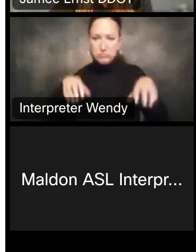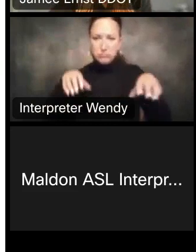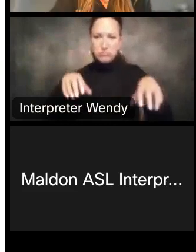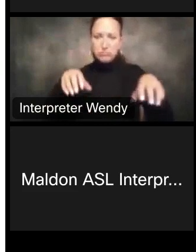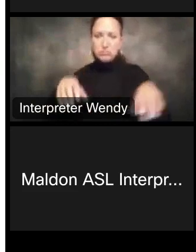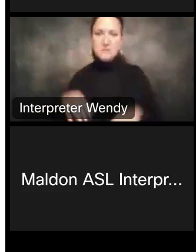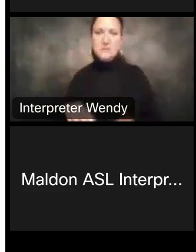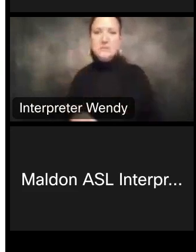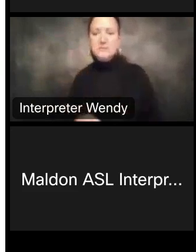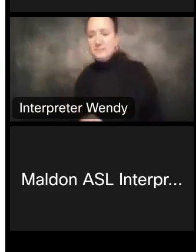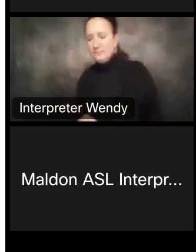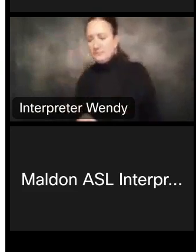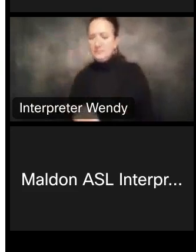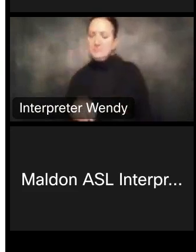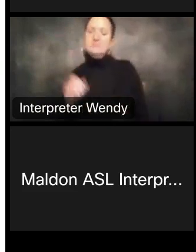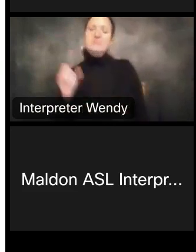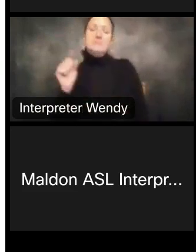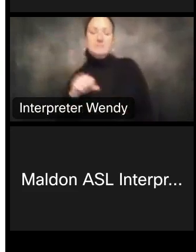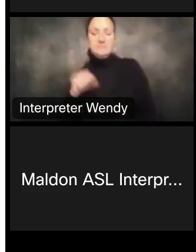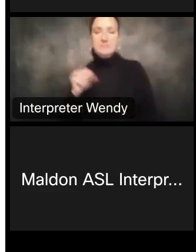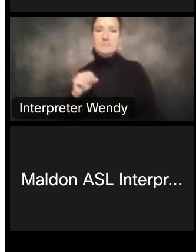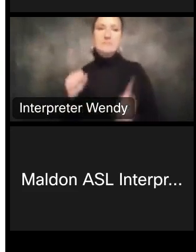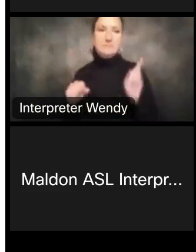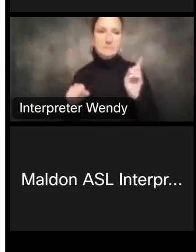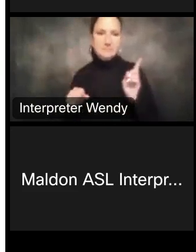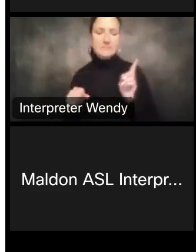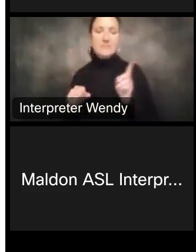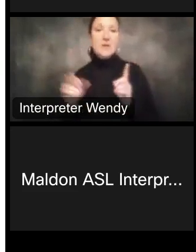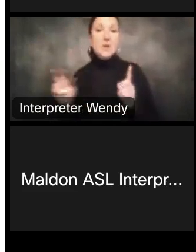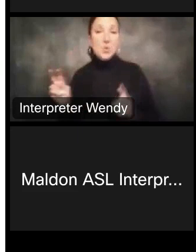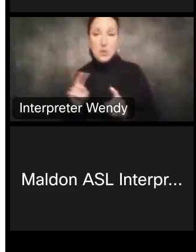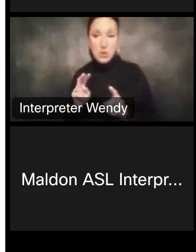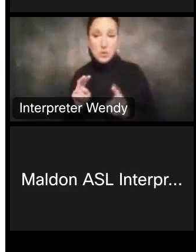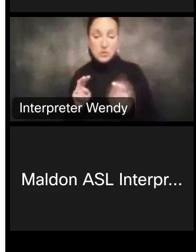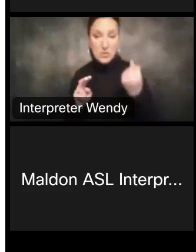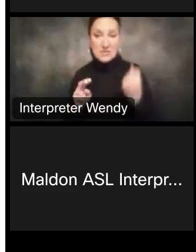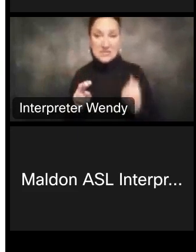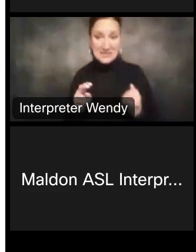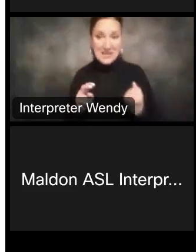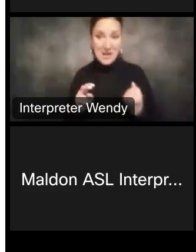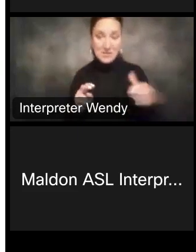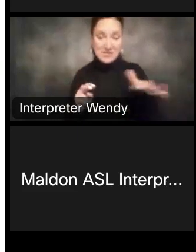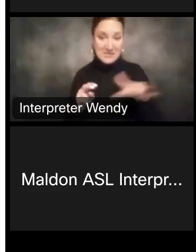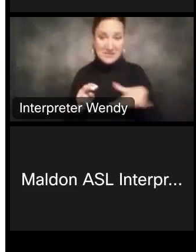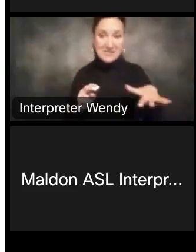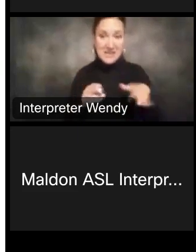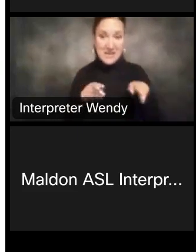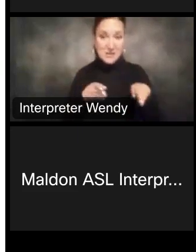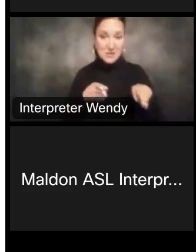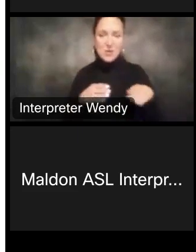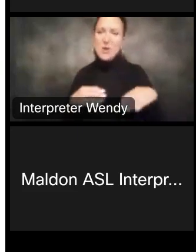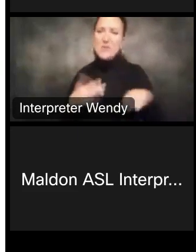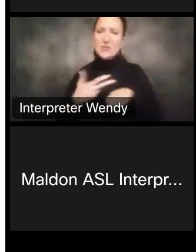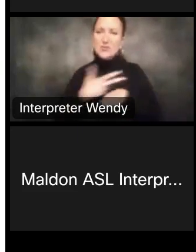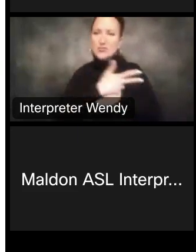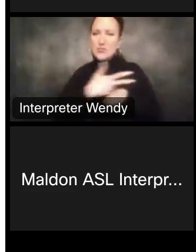Yes, that's right. And that's some of the concepts we looked at on the south side. You're absolutely right. On the south side, there are driveways all